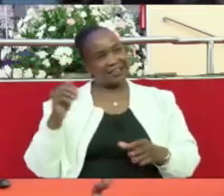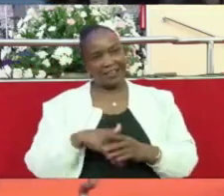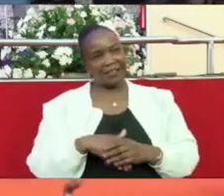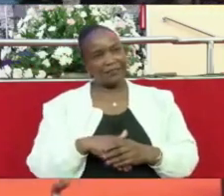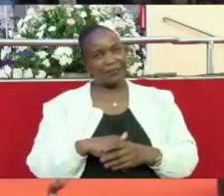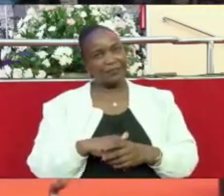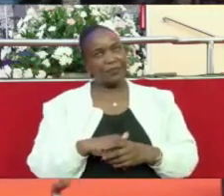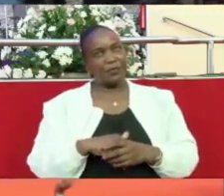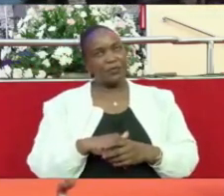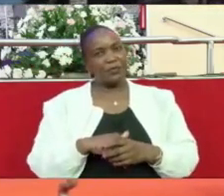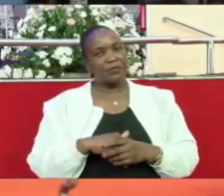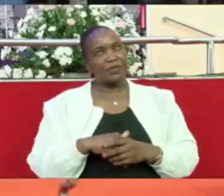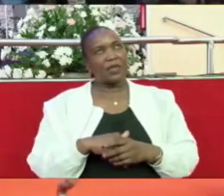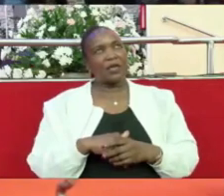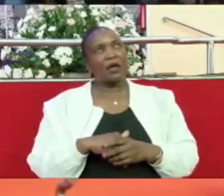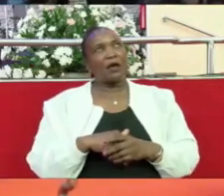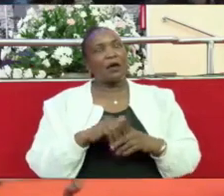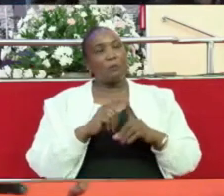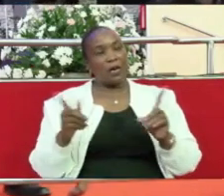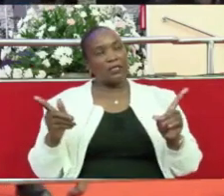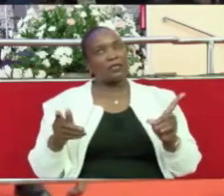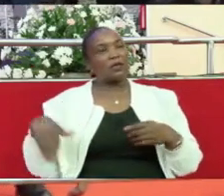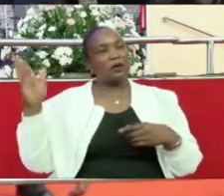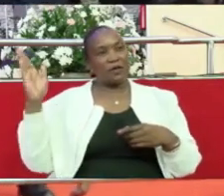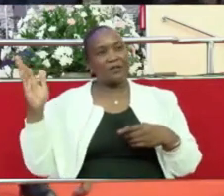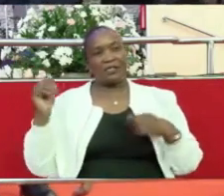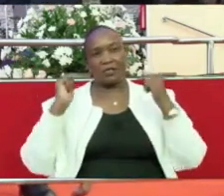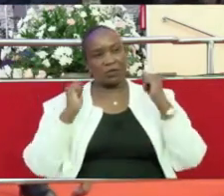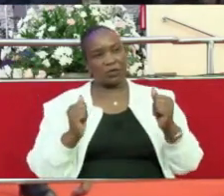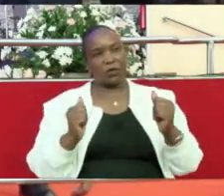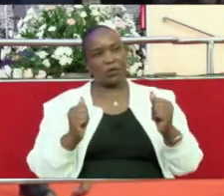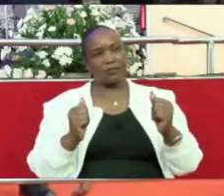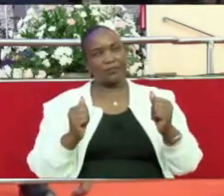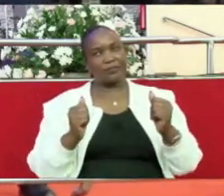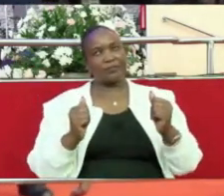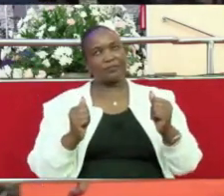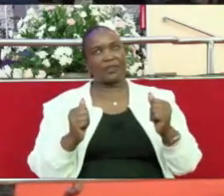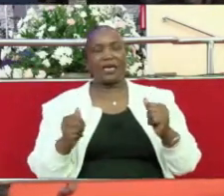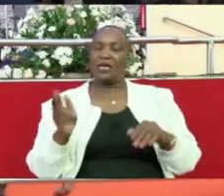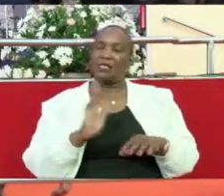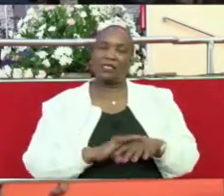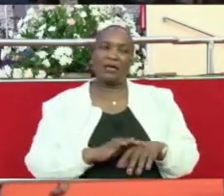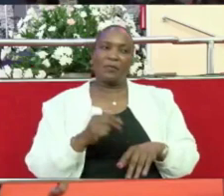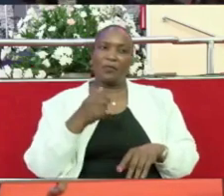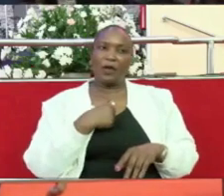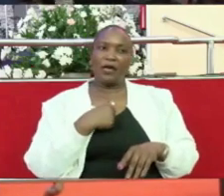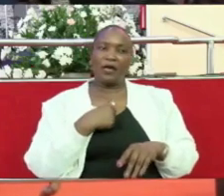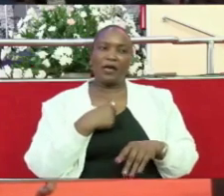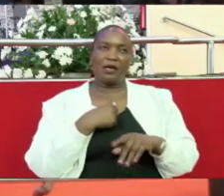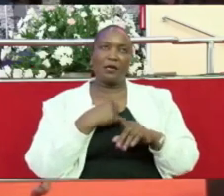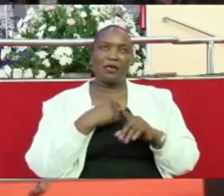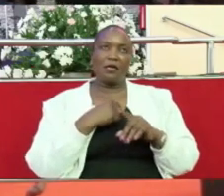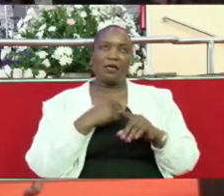That even where you lack strength, ya kwamba unapokosa nguvu, that when you don't know what to do in a circumstance, haujui ufanye nini katika hali,